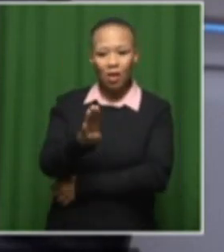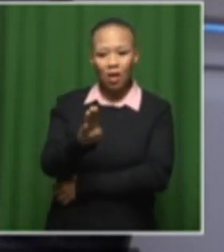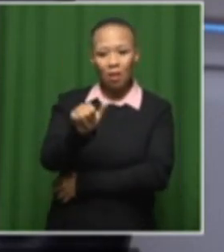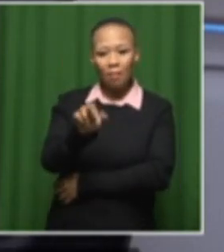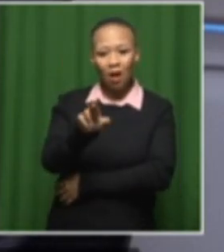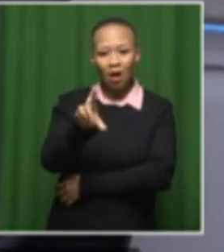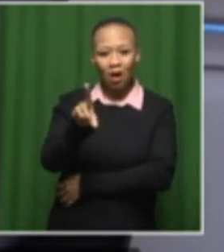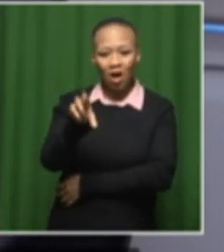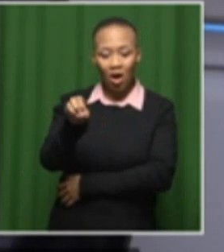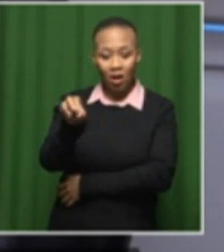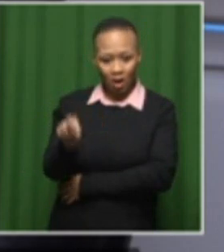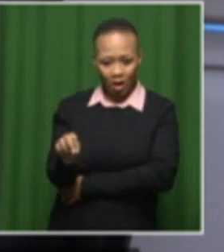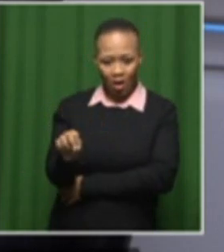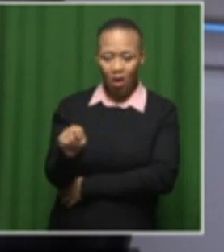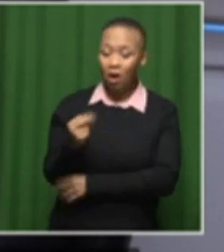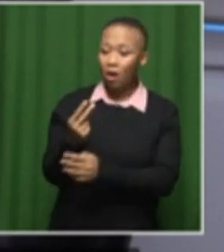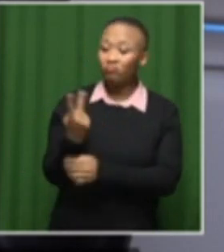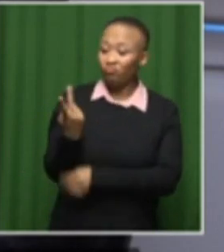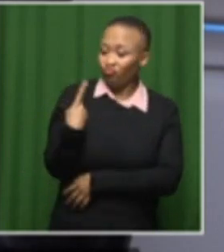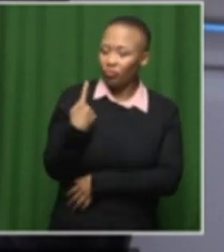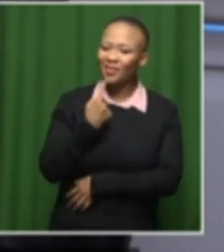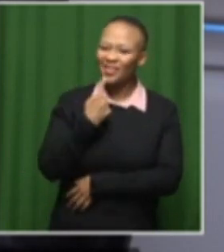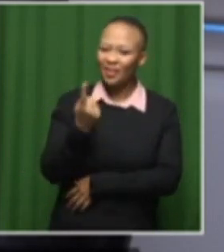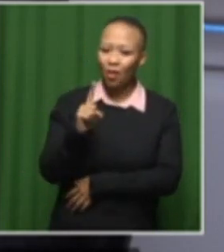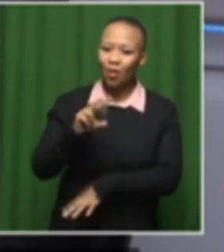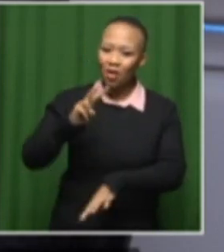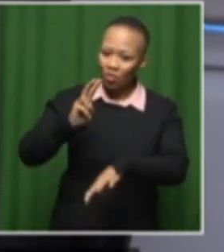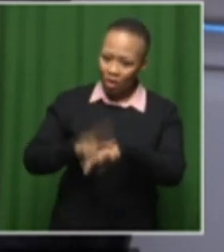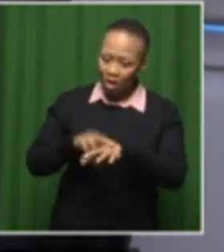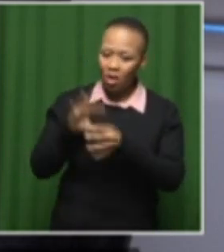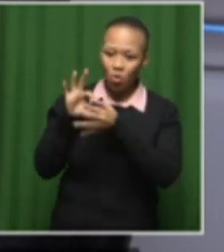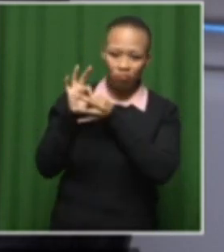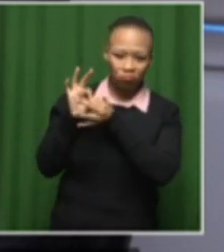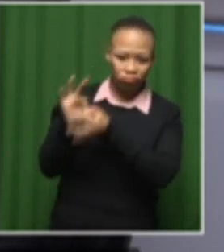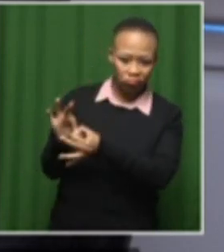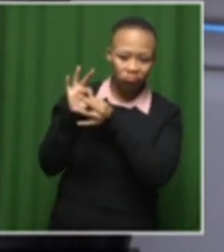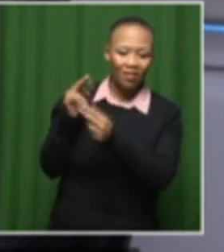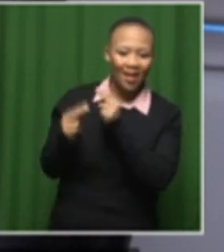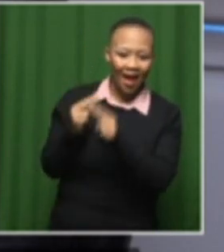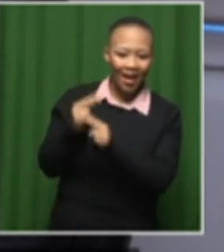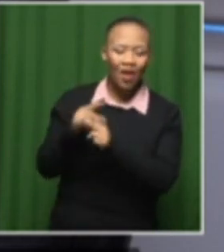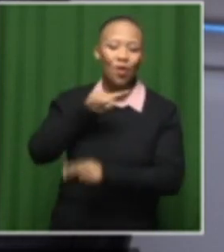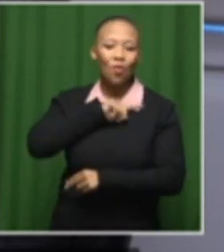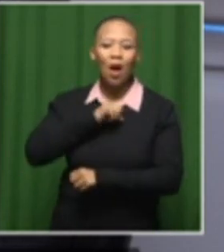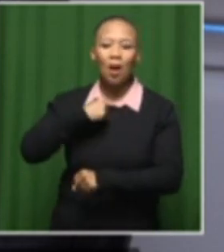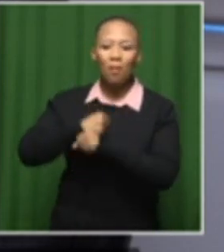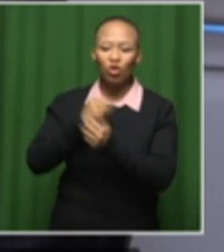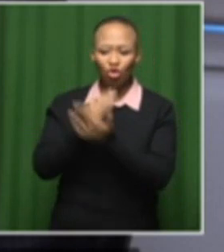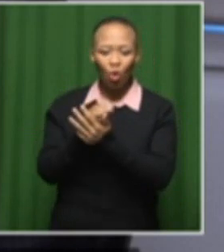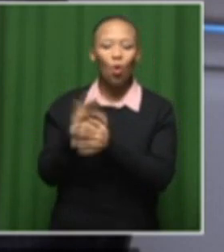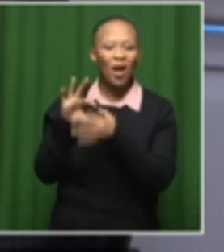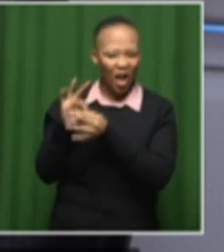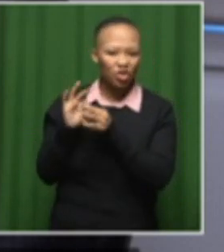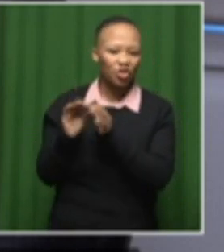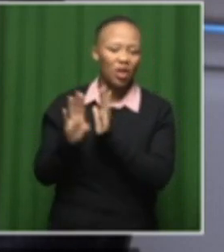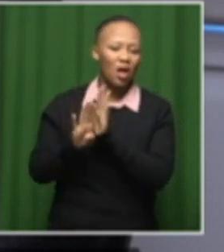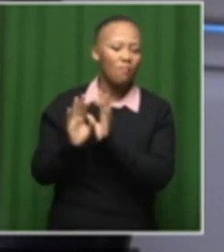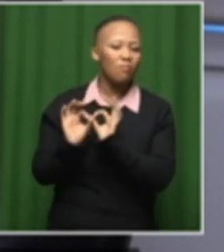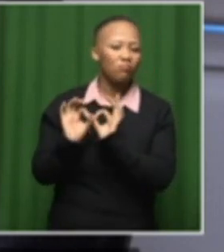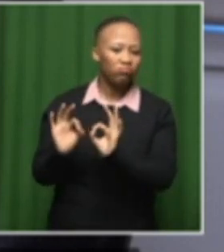must reconnect and ensure that our relationship is on even keel. He said that's exactly what